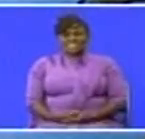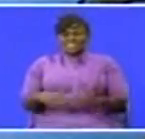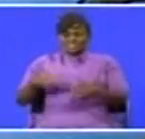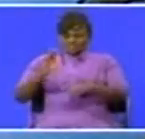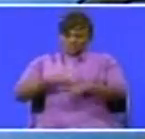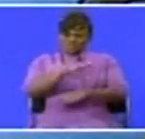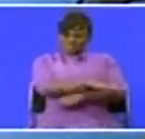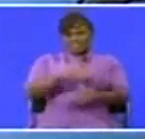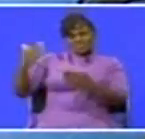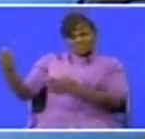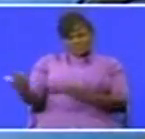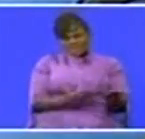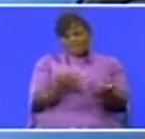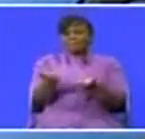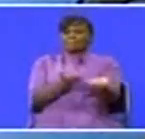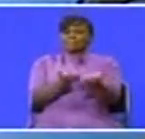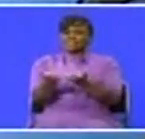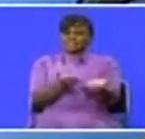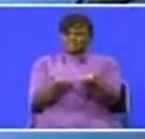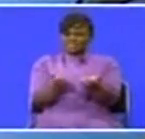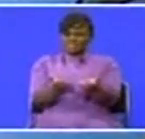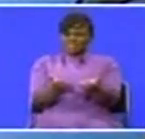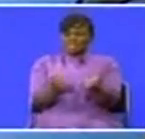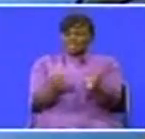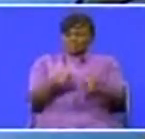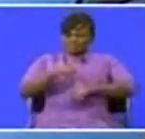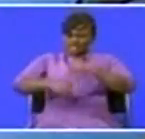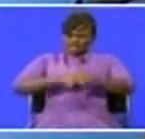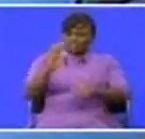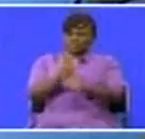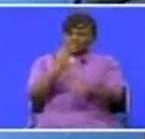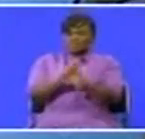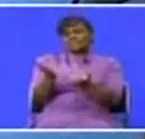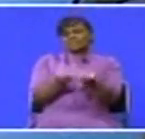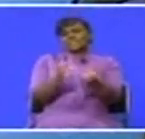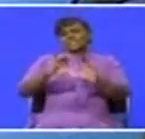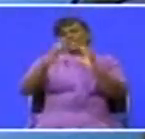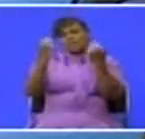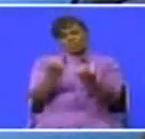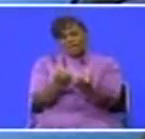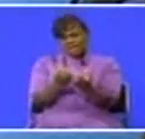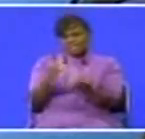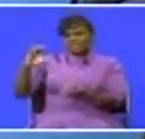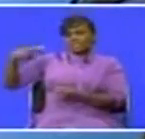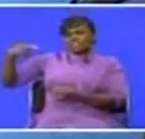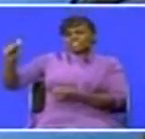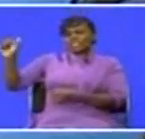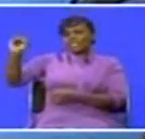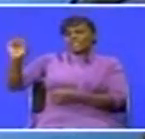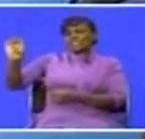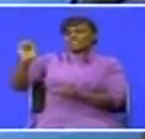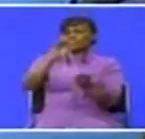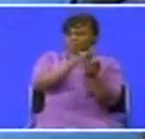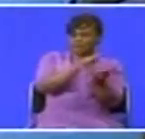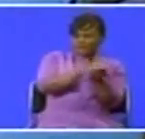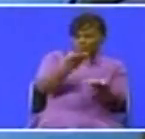Well, good evening and welcome to KTN Business. It has been an eventful day in the business world with the news of Chase Bank coming in, being placed